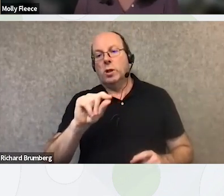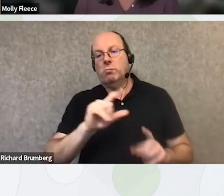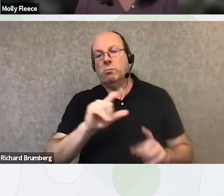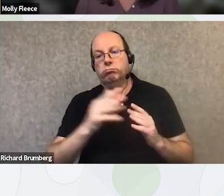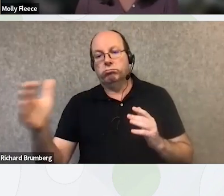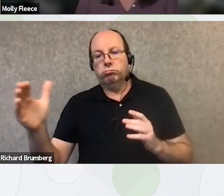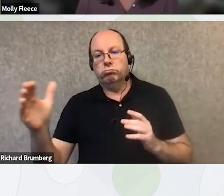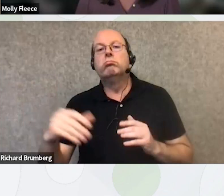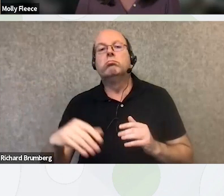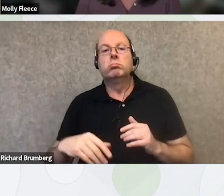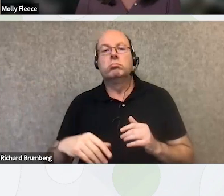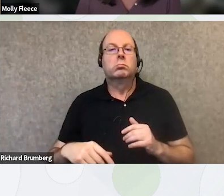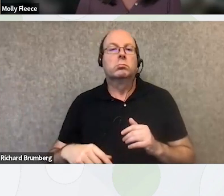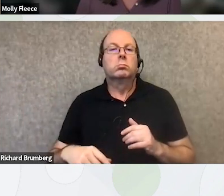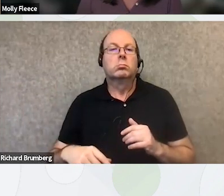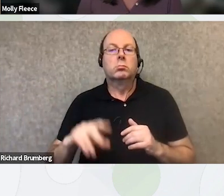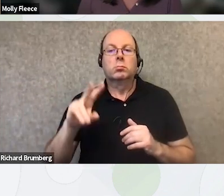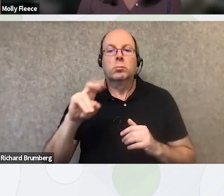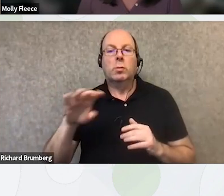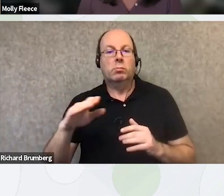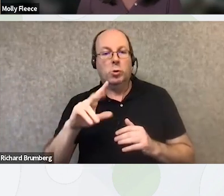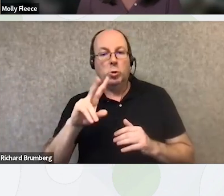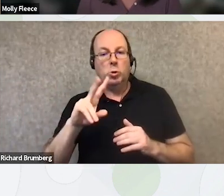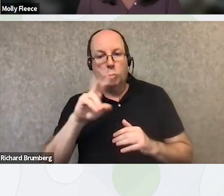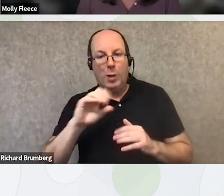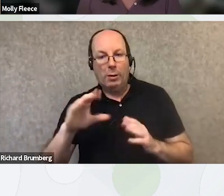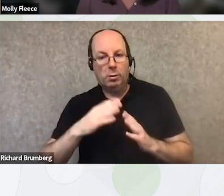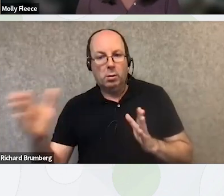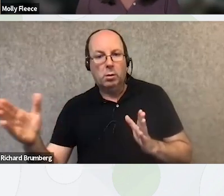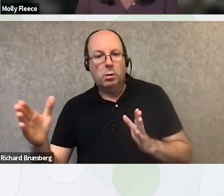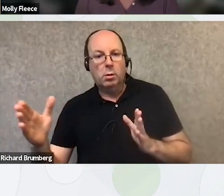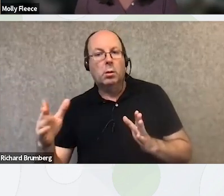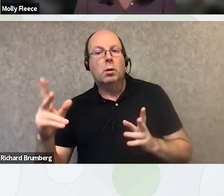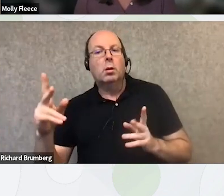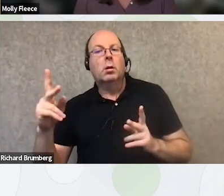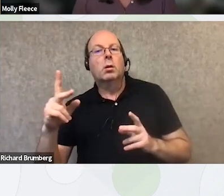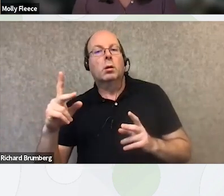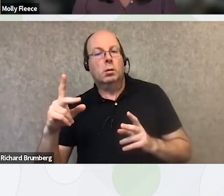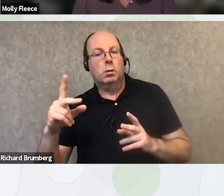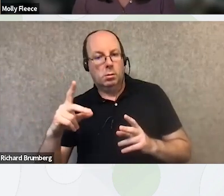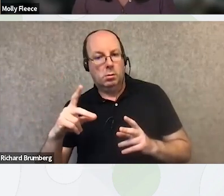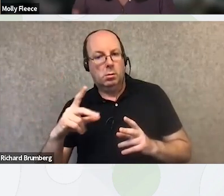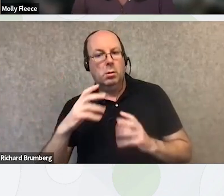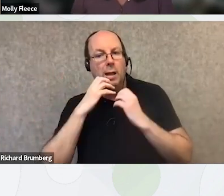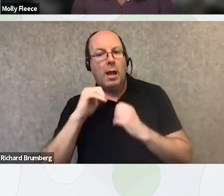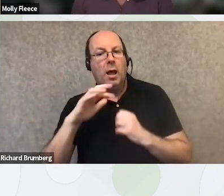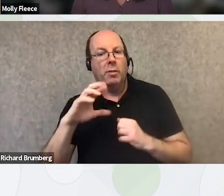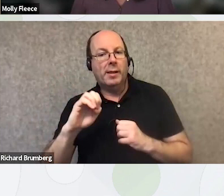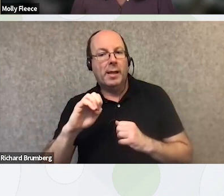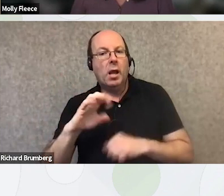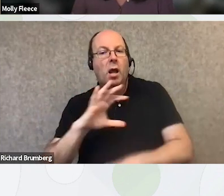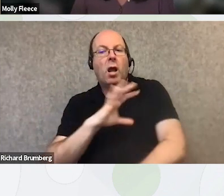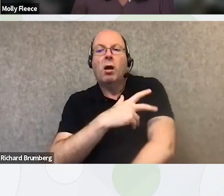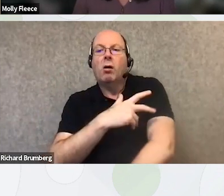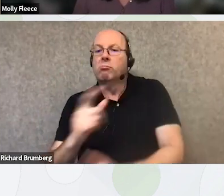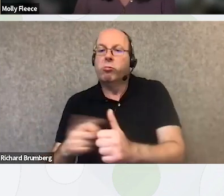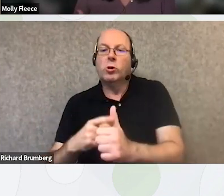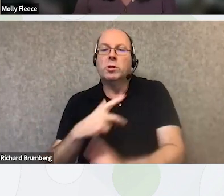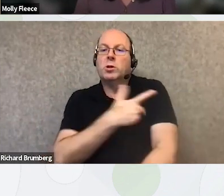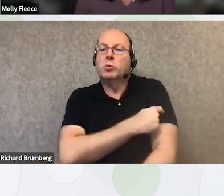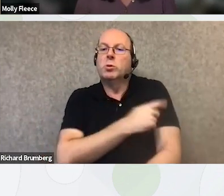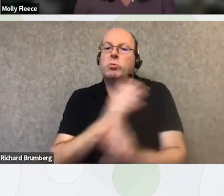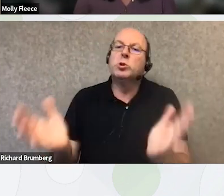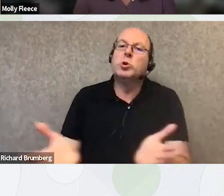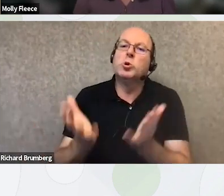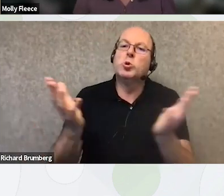influenza vaccinations are viewed in healthcare. So in the very beginning, flu vaccines were merely encouraged